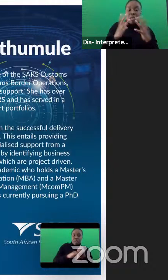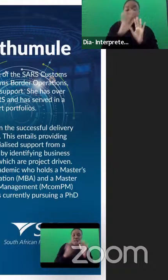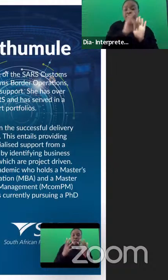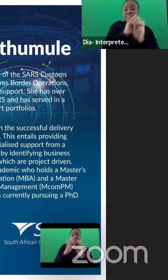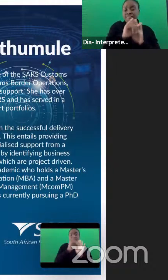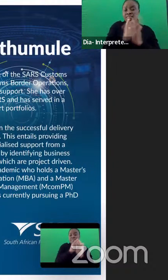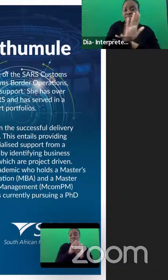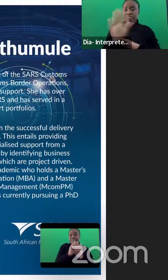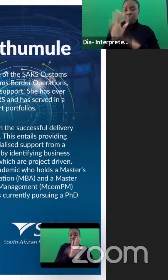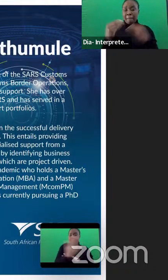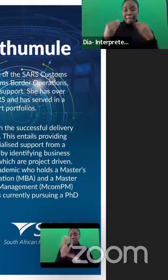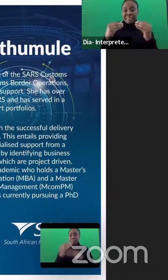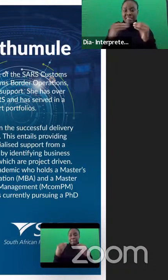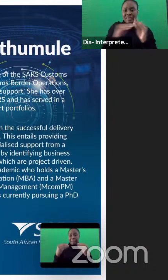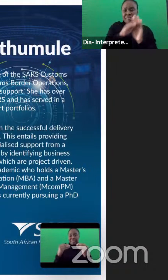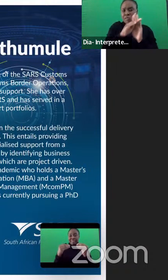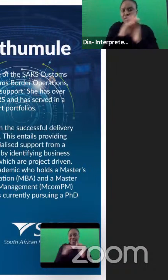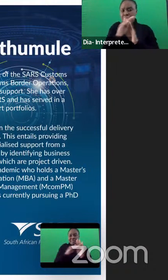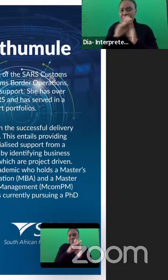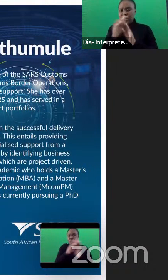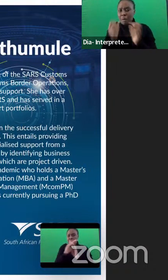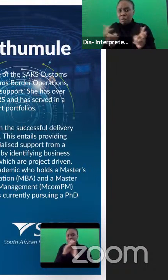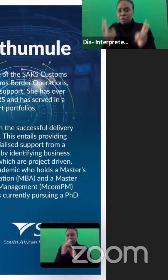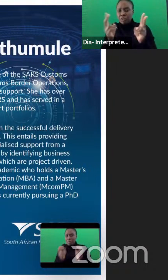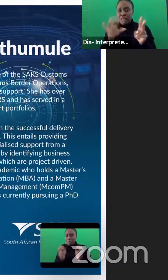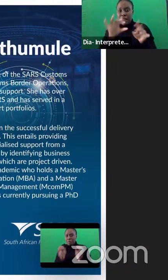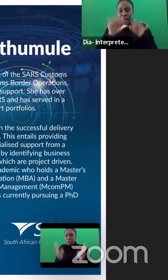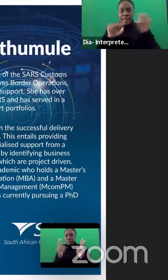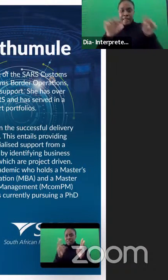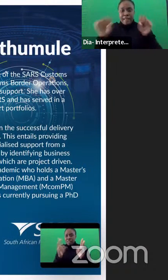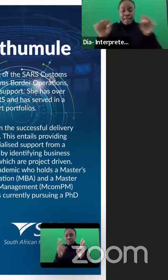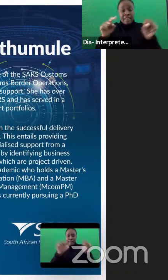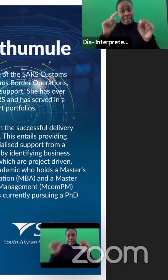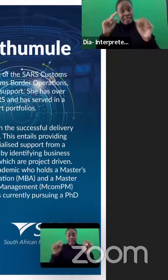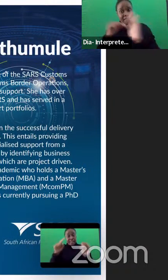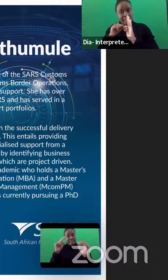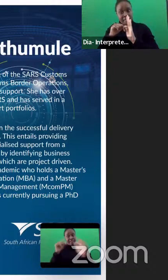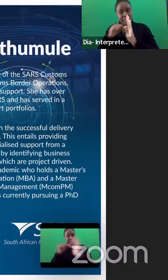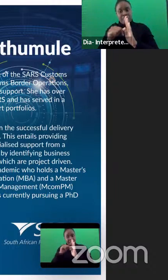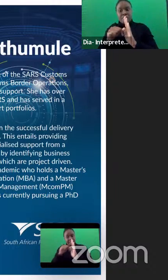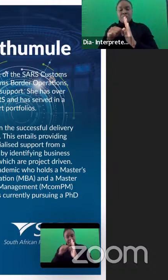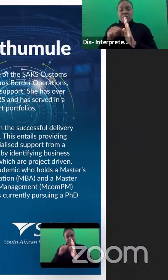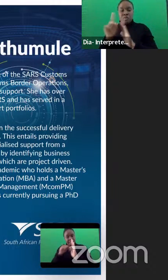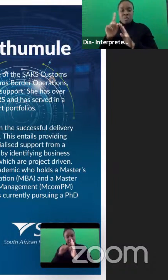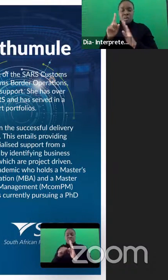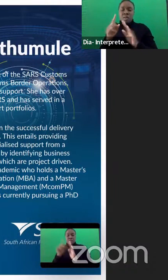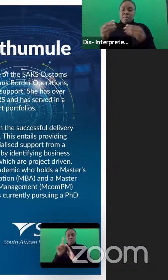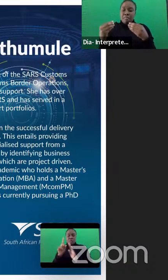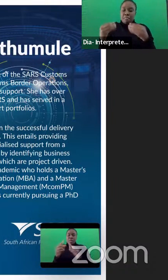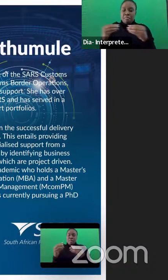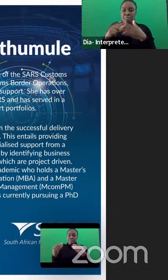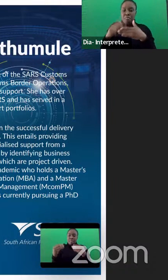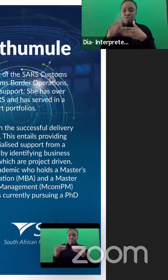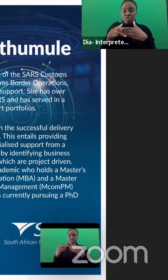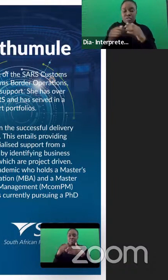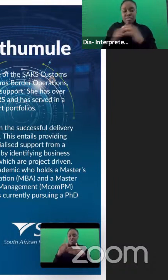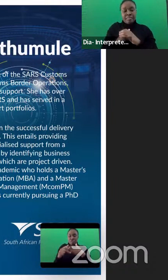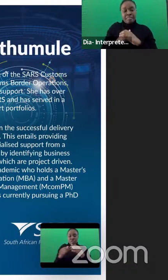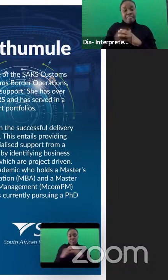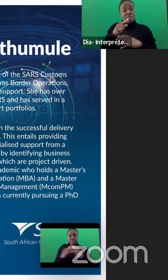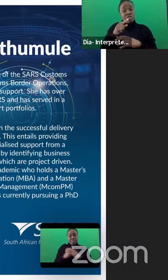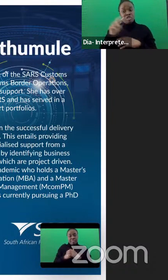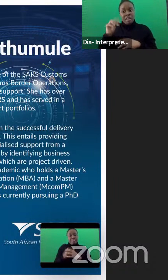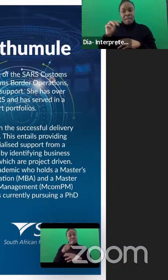improvement opportunities, which are project driven. She is an accomplished academic who holds a